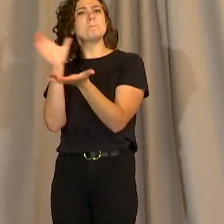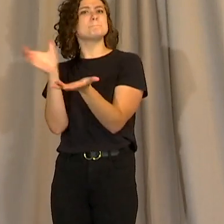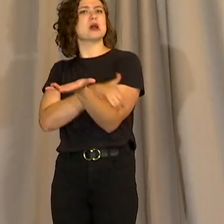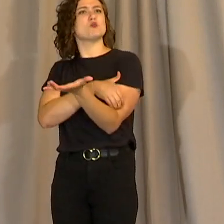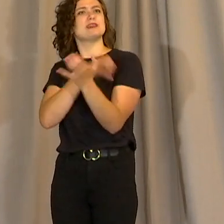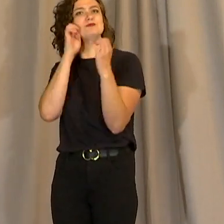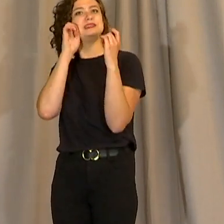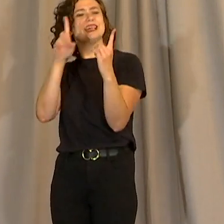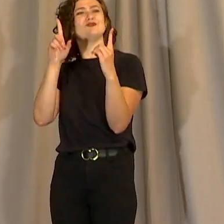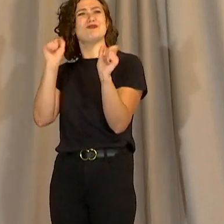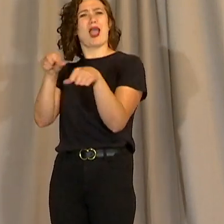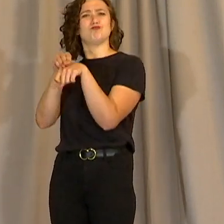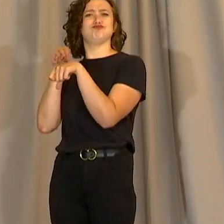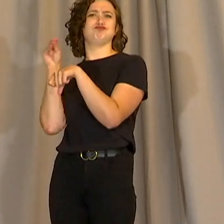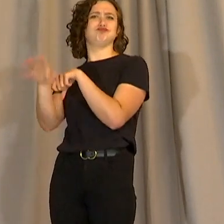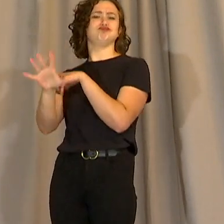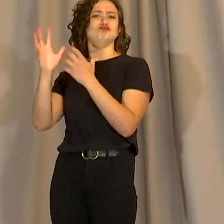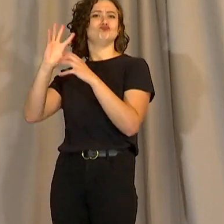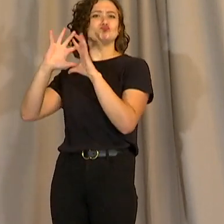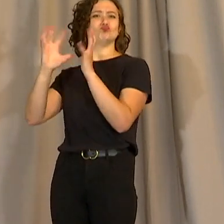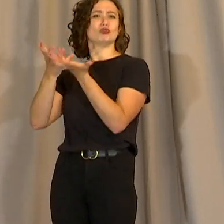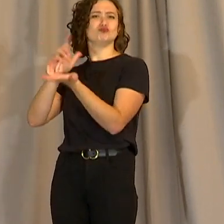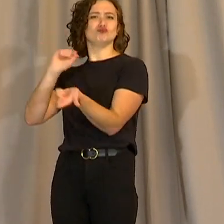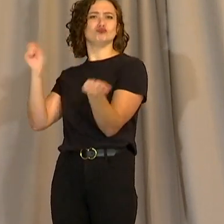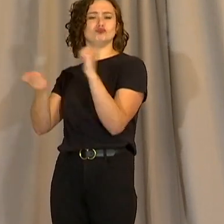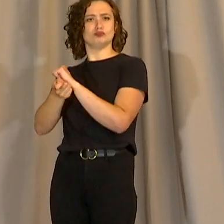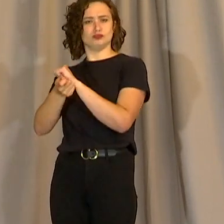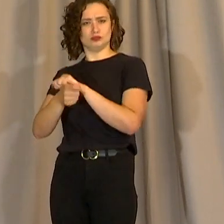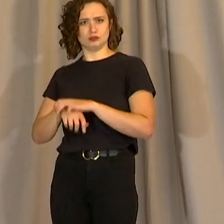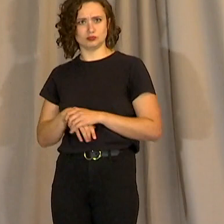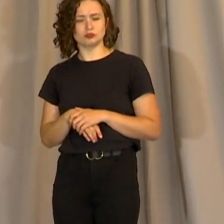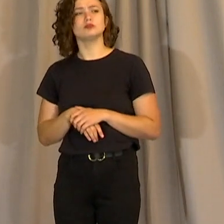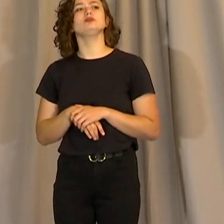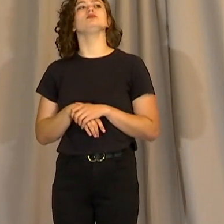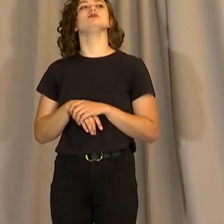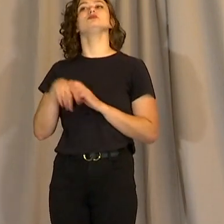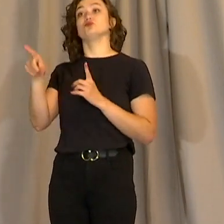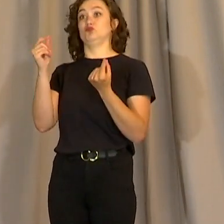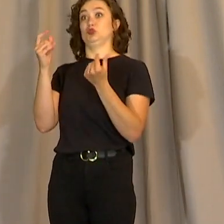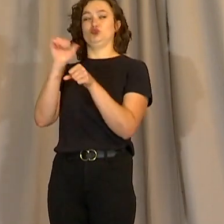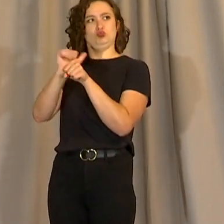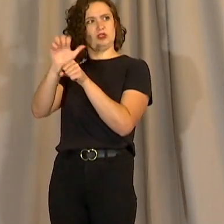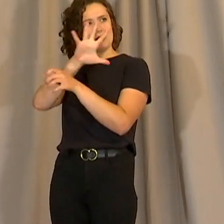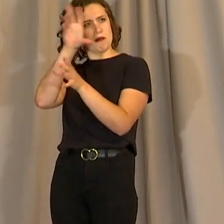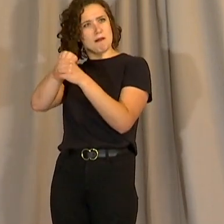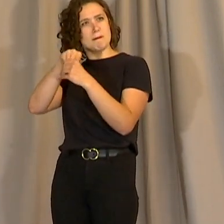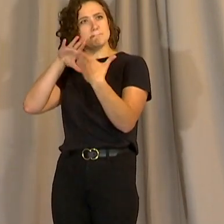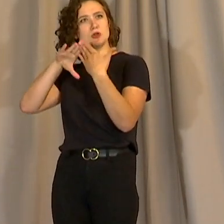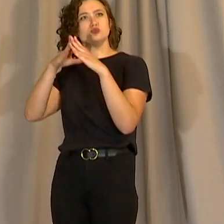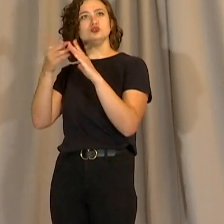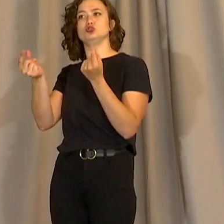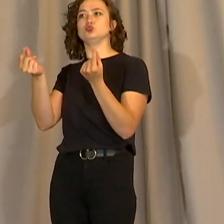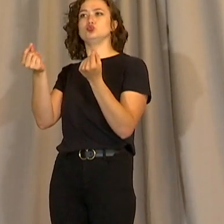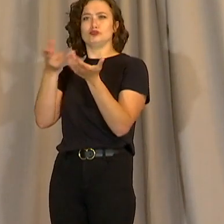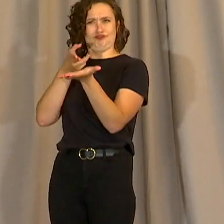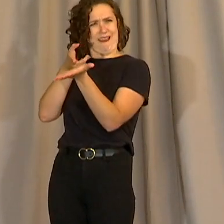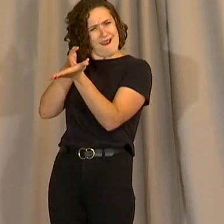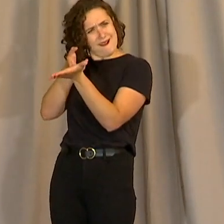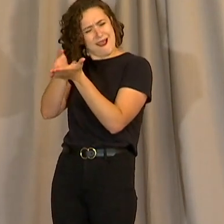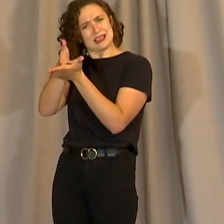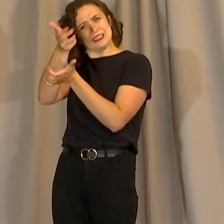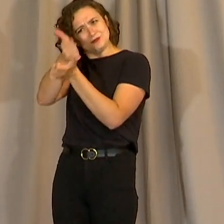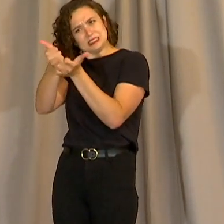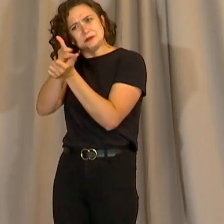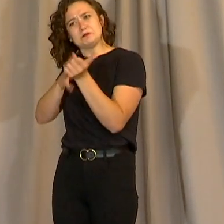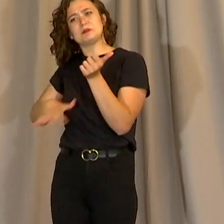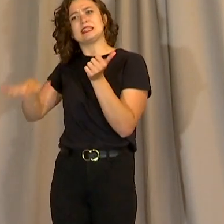world. Consistently building within communities, Dr. Rema brings authenticity to every space and is known for her love